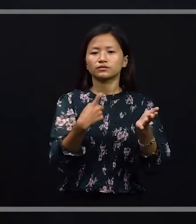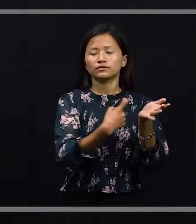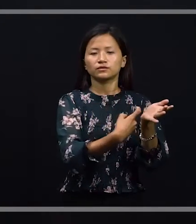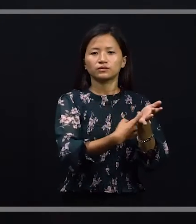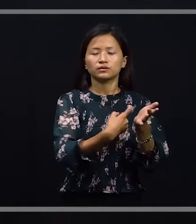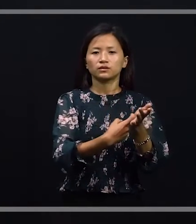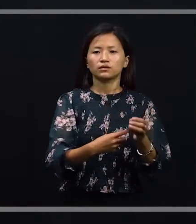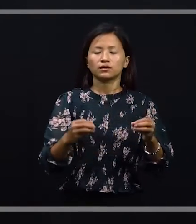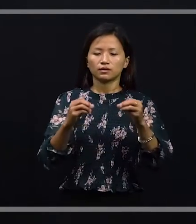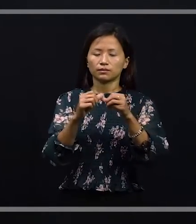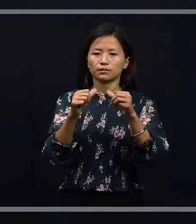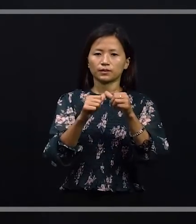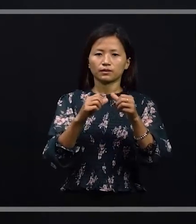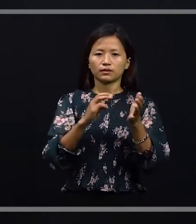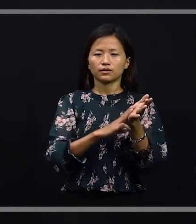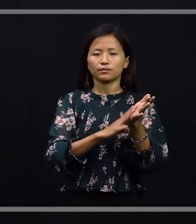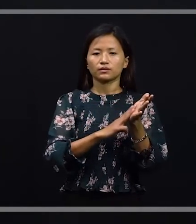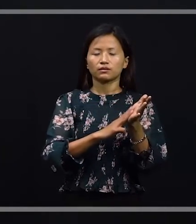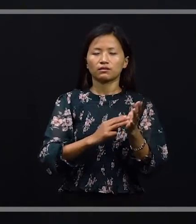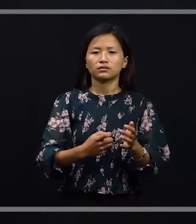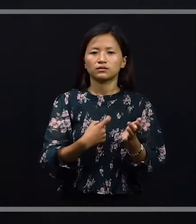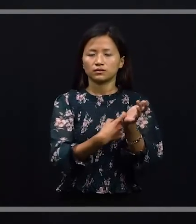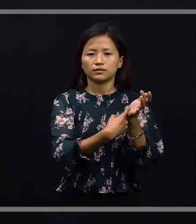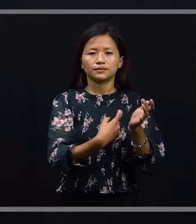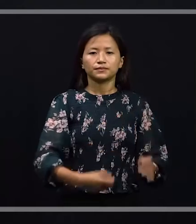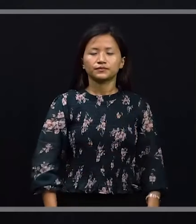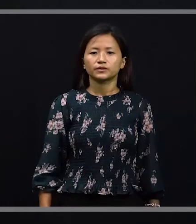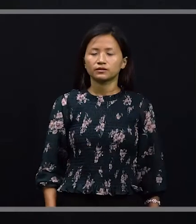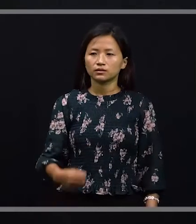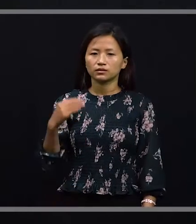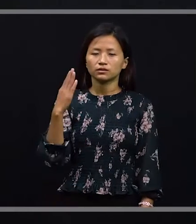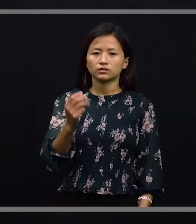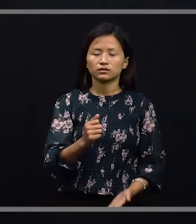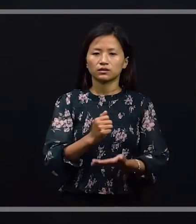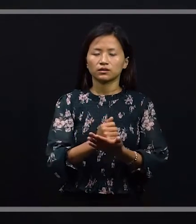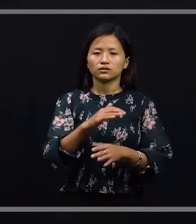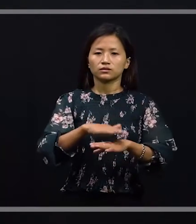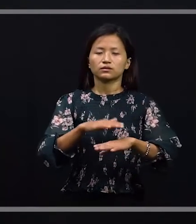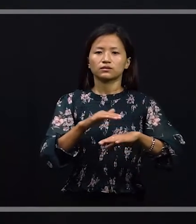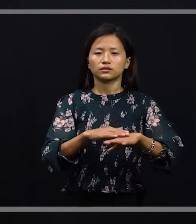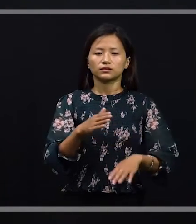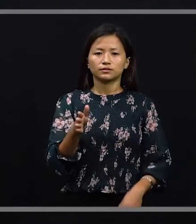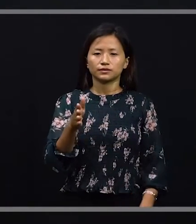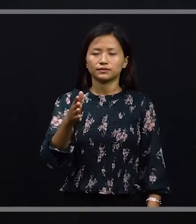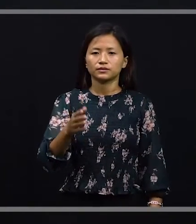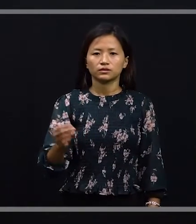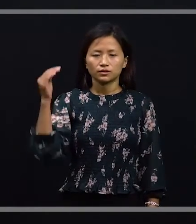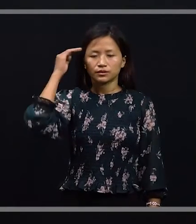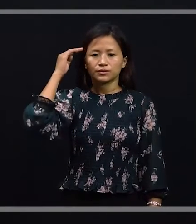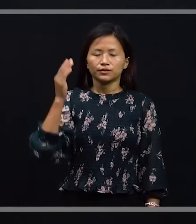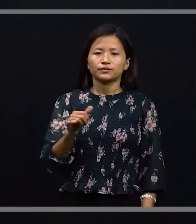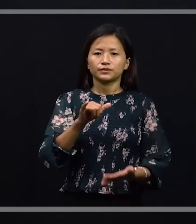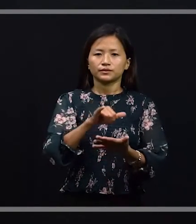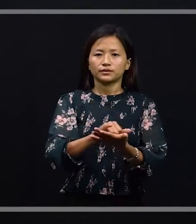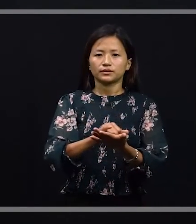such practices are not logic. Okay, so he also founded the ashram called the